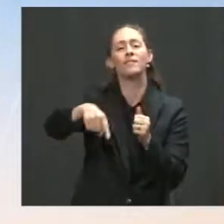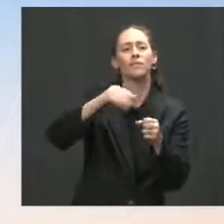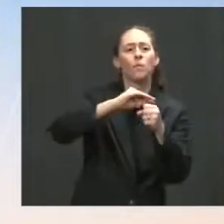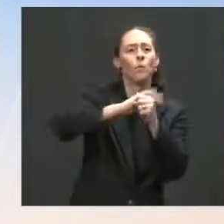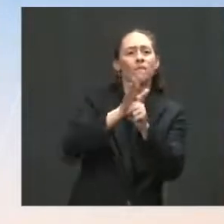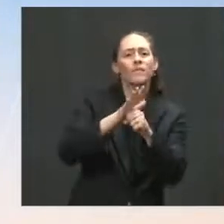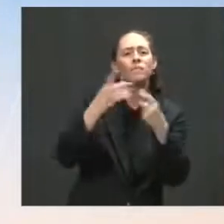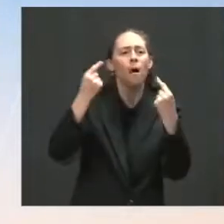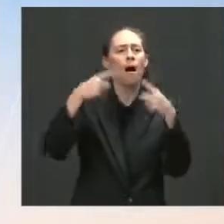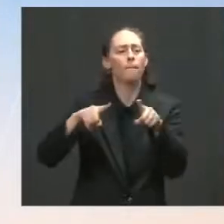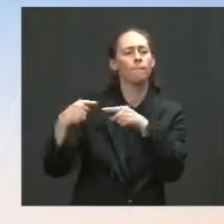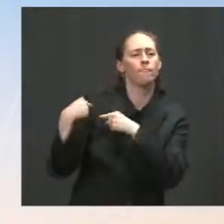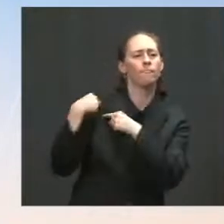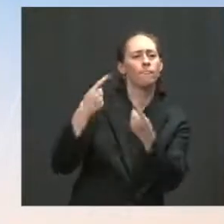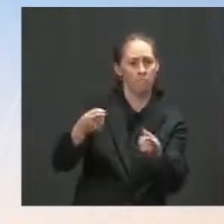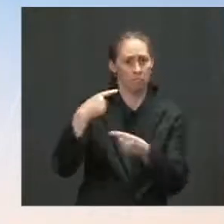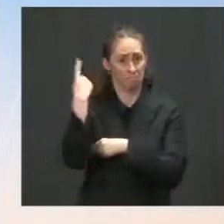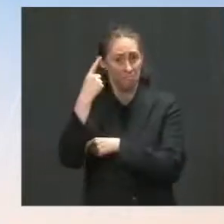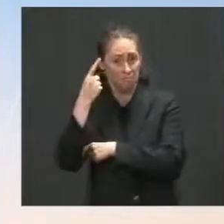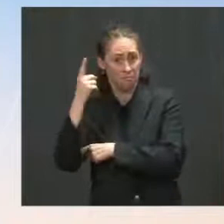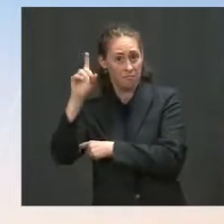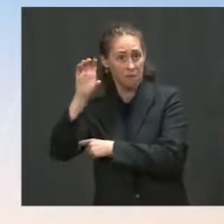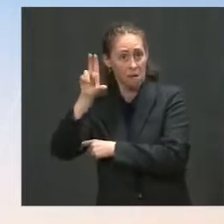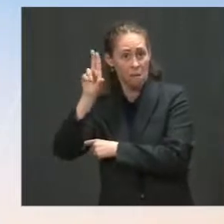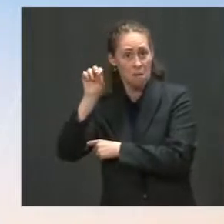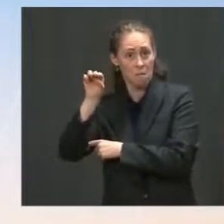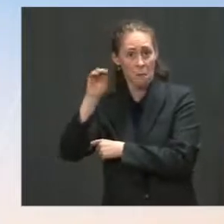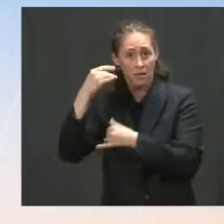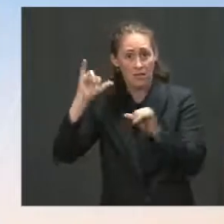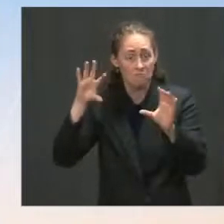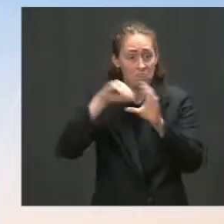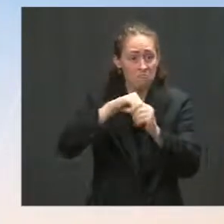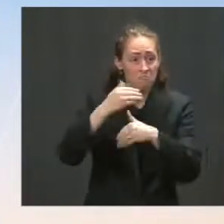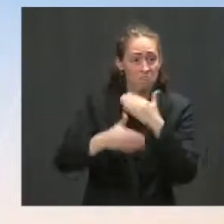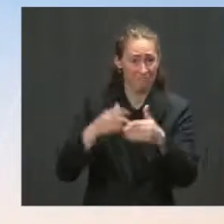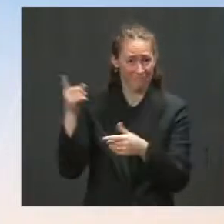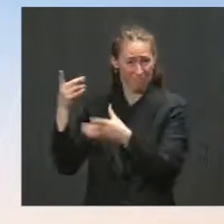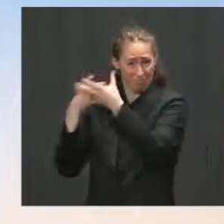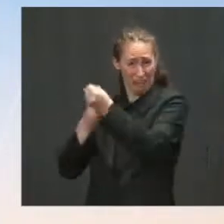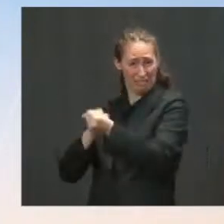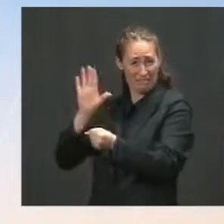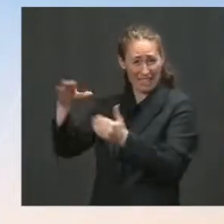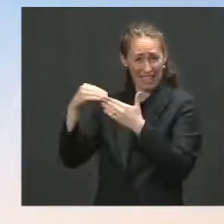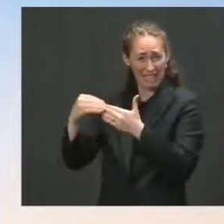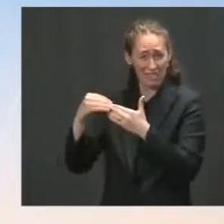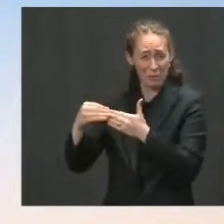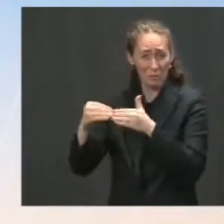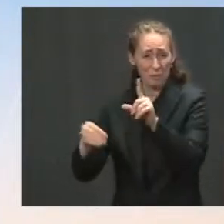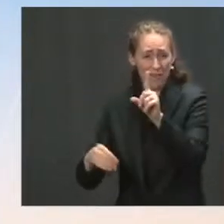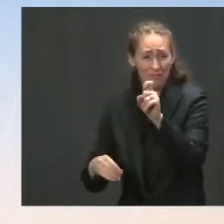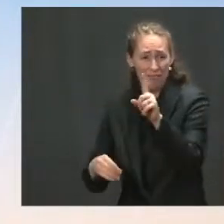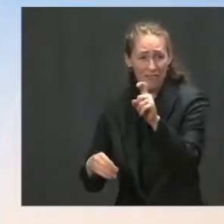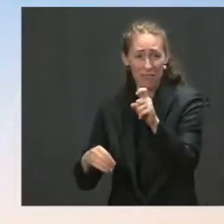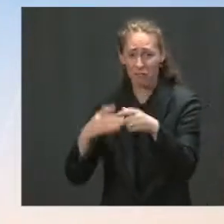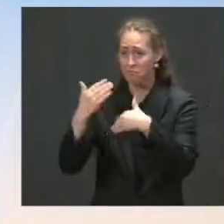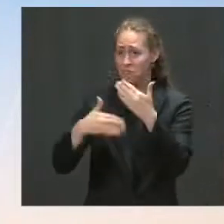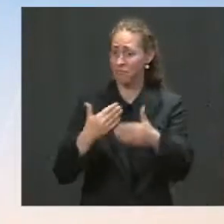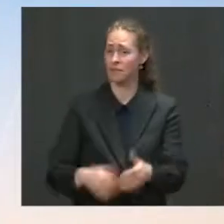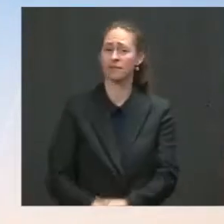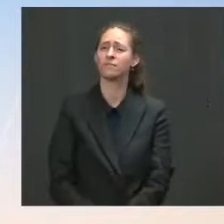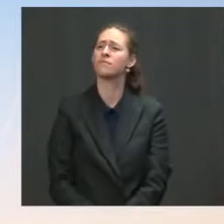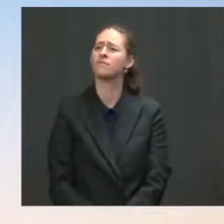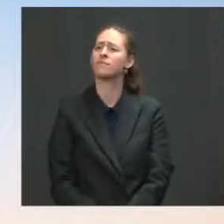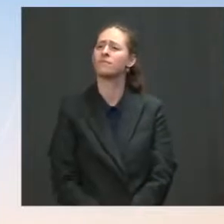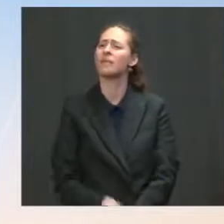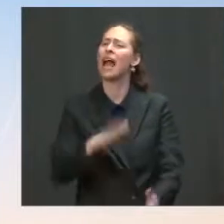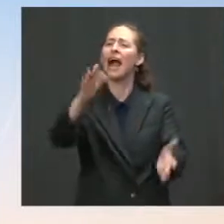does the president have confidence in him leading New York State's response to the pandemic? Well, I think, again, the president made clear because of